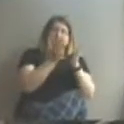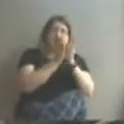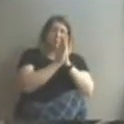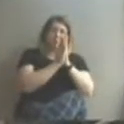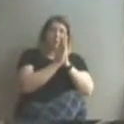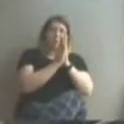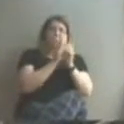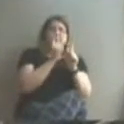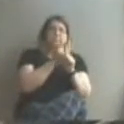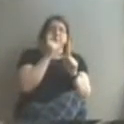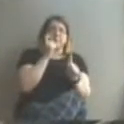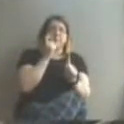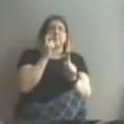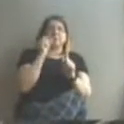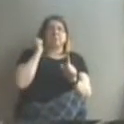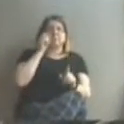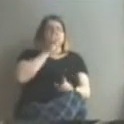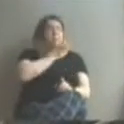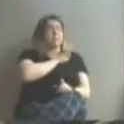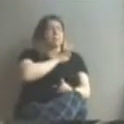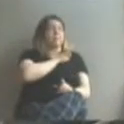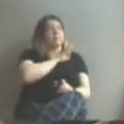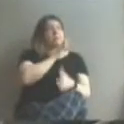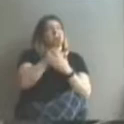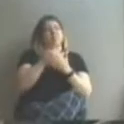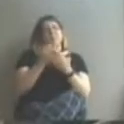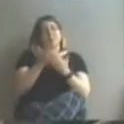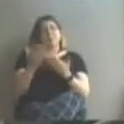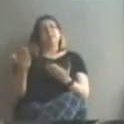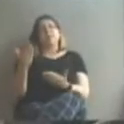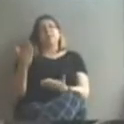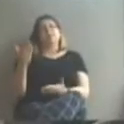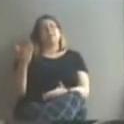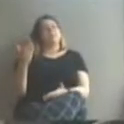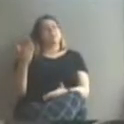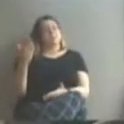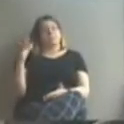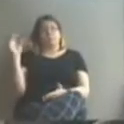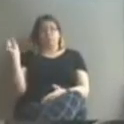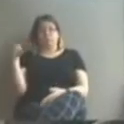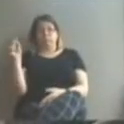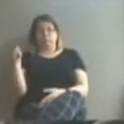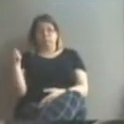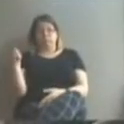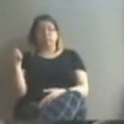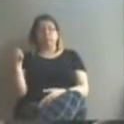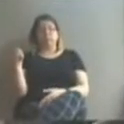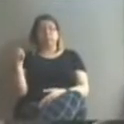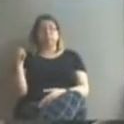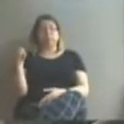request from the staff? Some of these things definitely were.